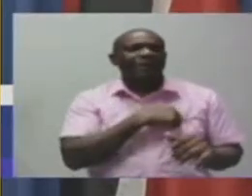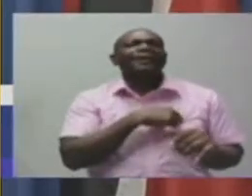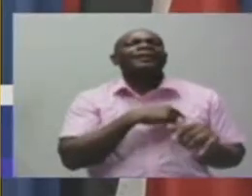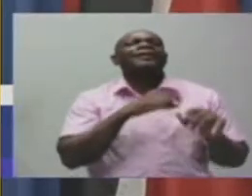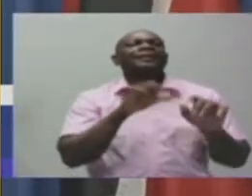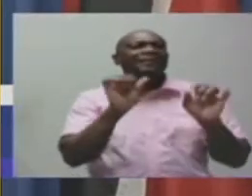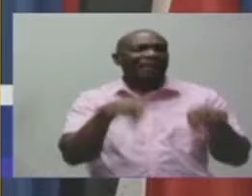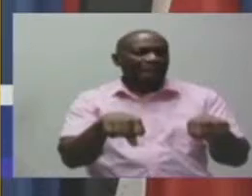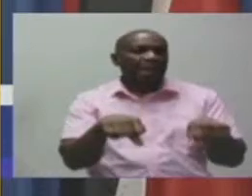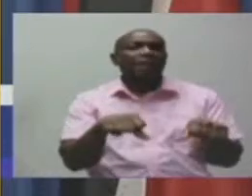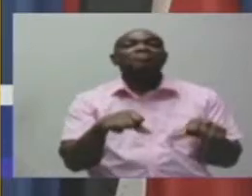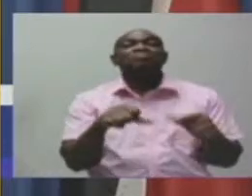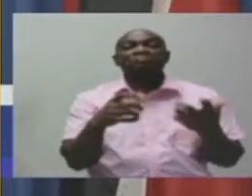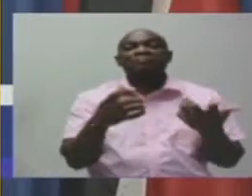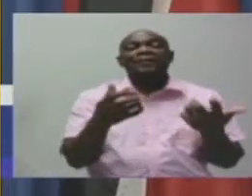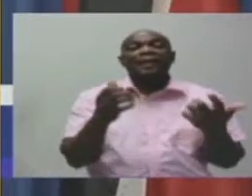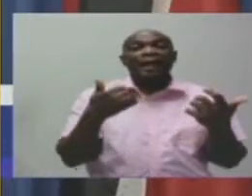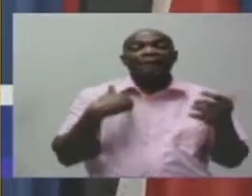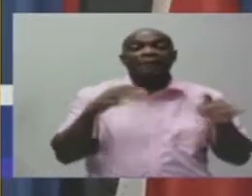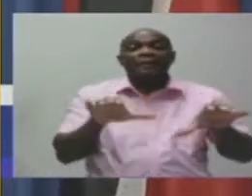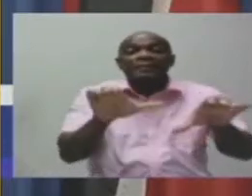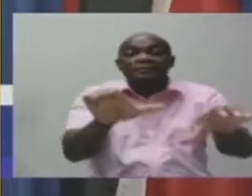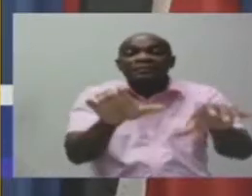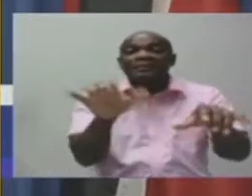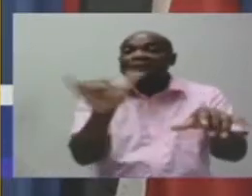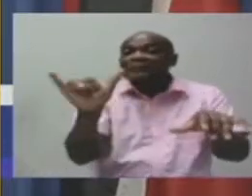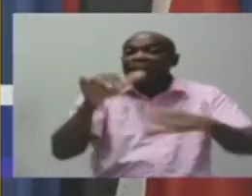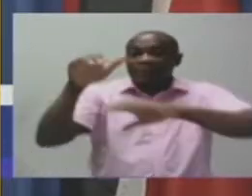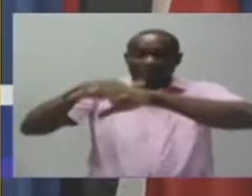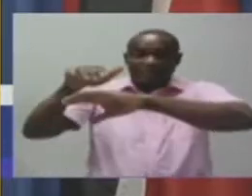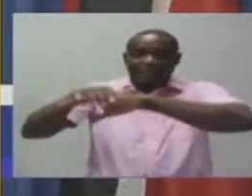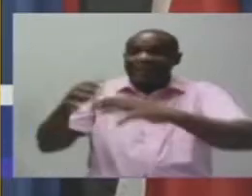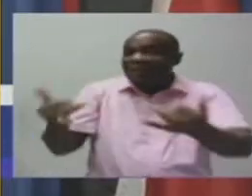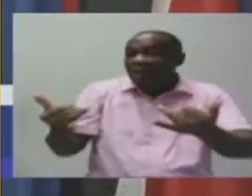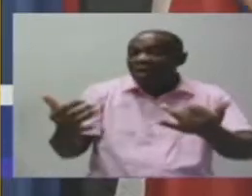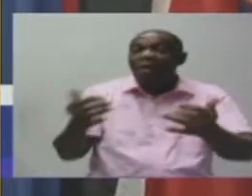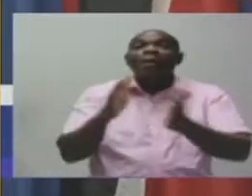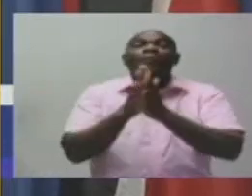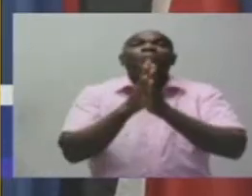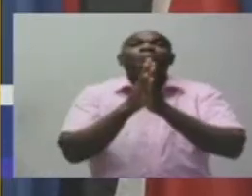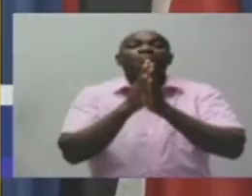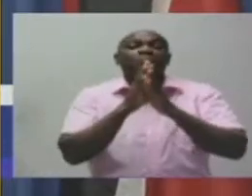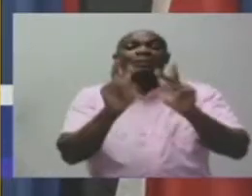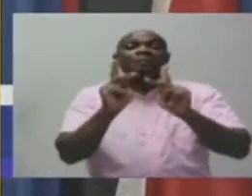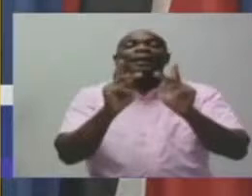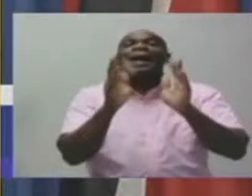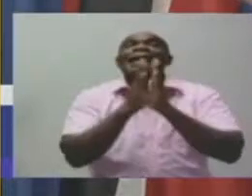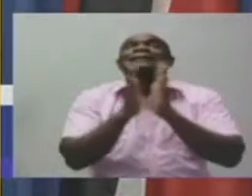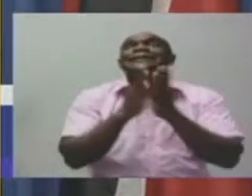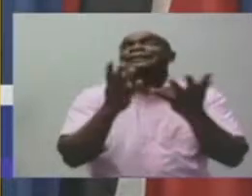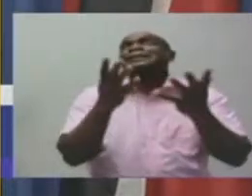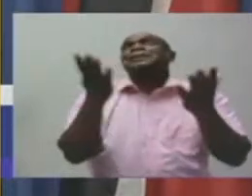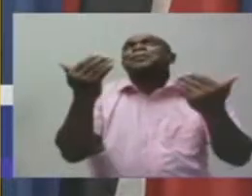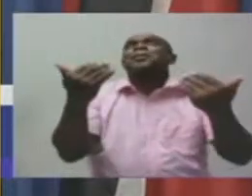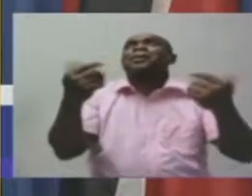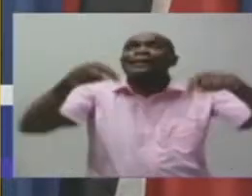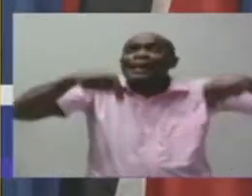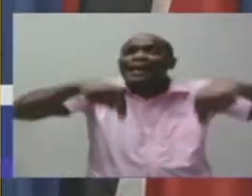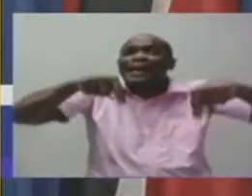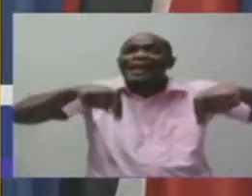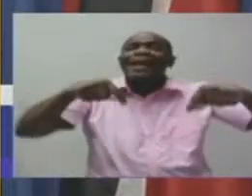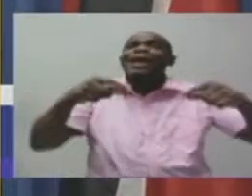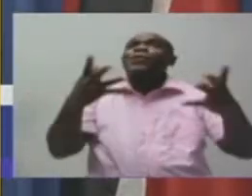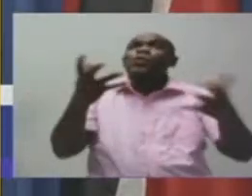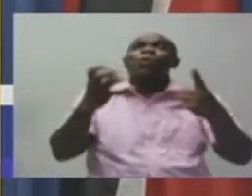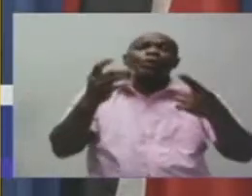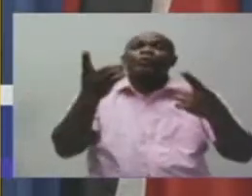of that nature. We are having demands for certain activities here. When I spoke to you 3 or 4 weeks ago, or about 6 weeks ago, I think it